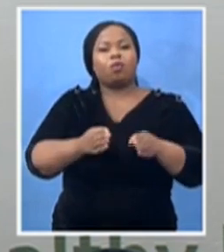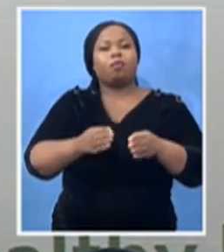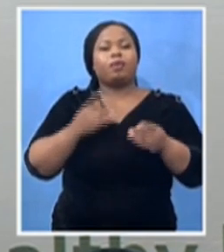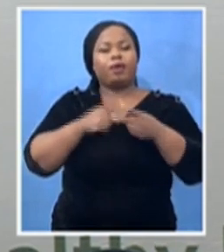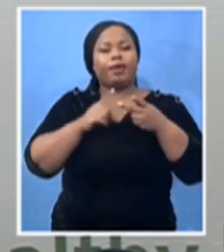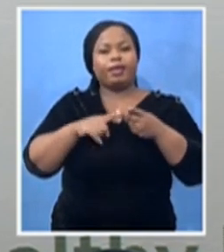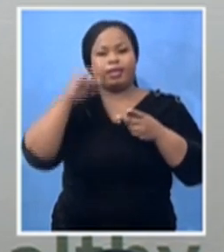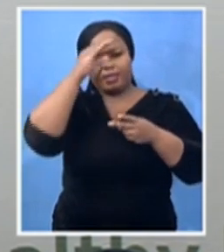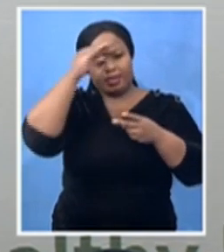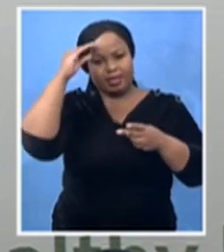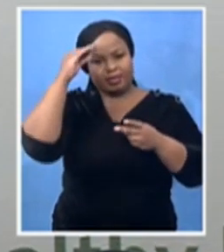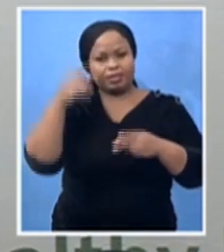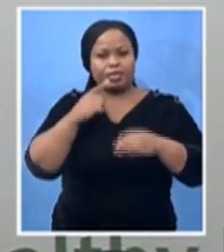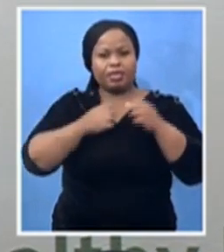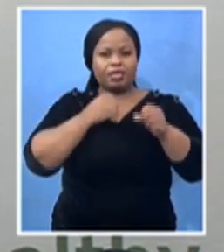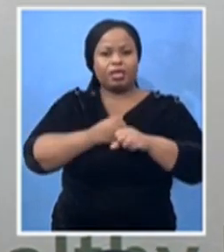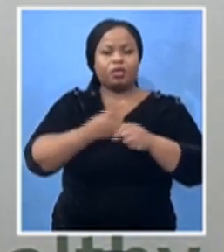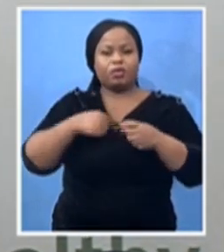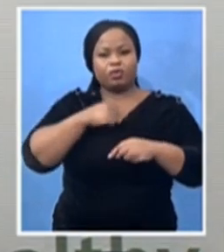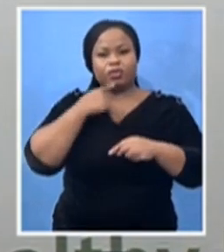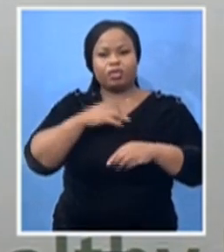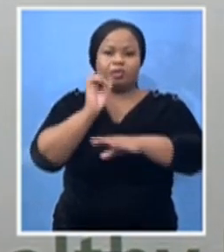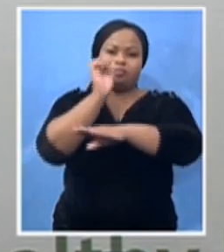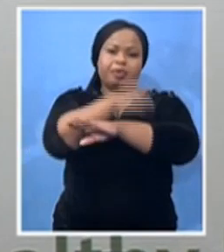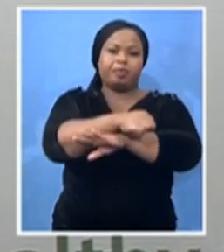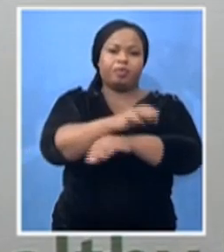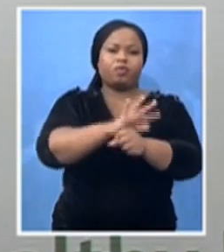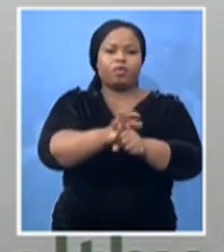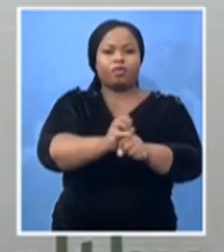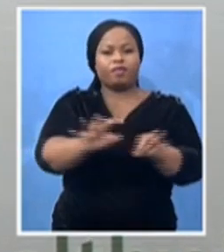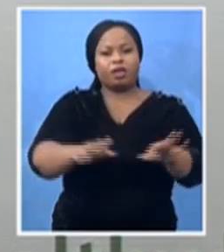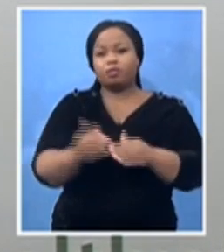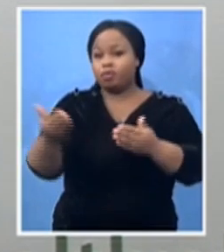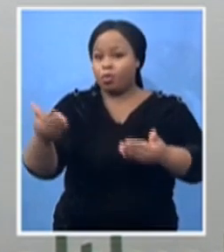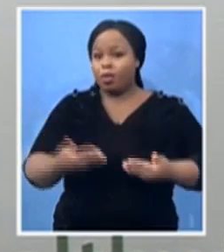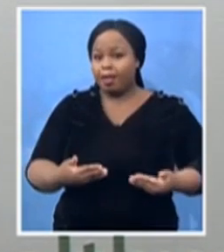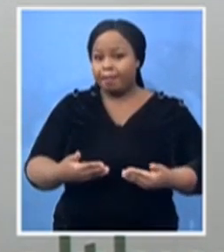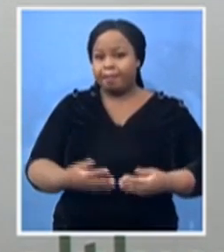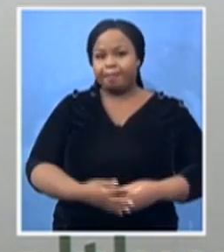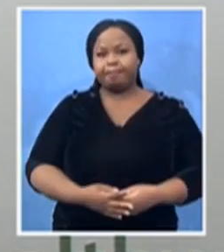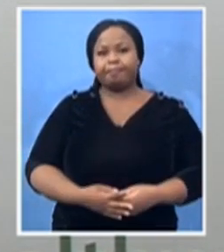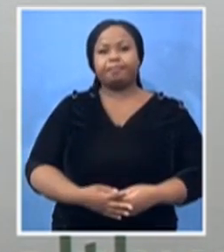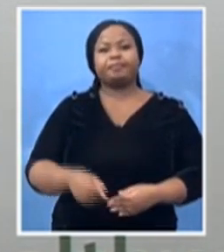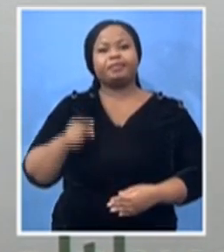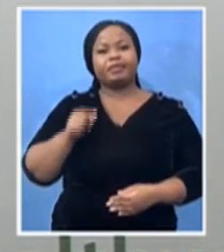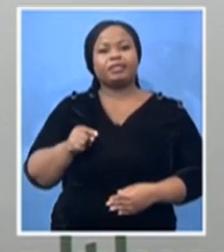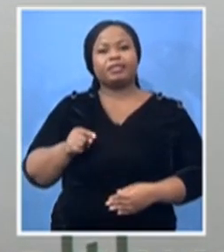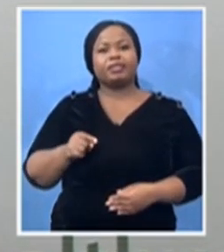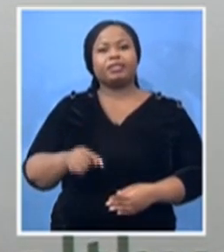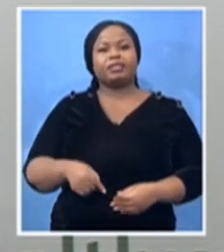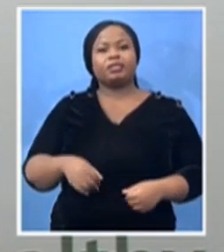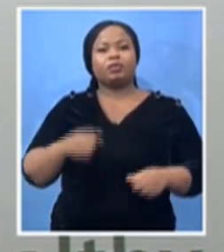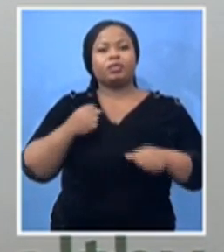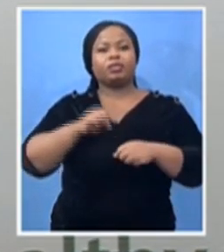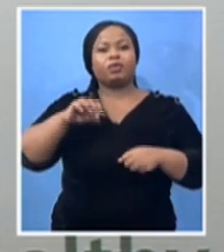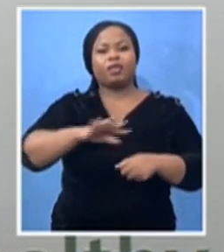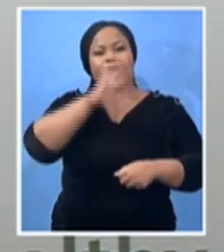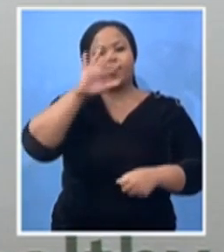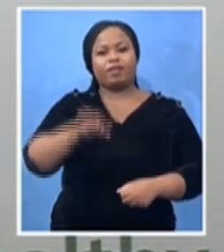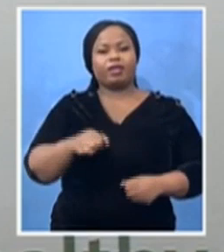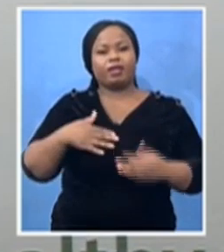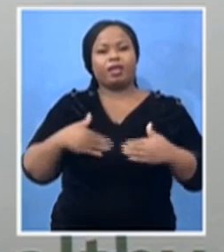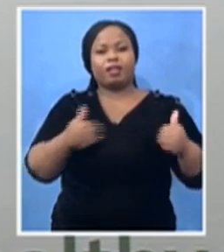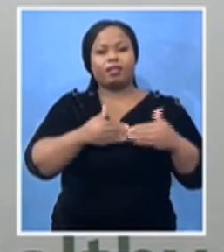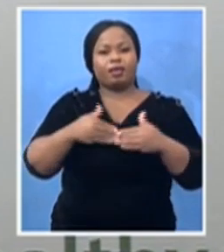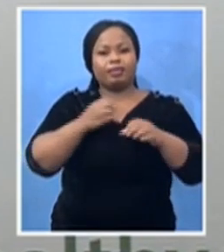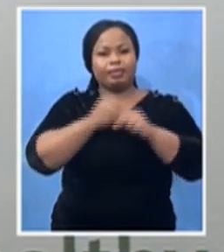Feel welcome. This is the mecca of the South African healthcare system in South Africa. It's